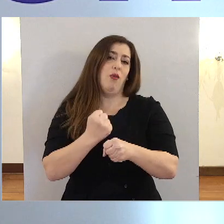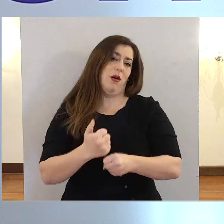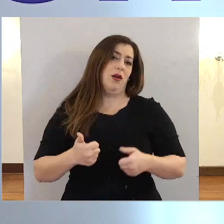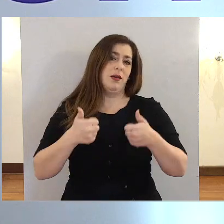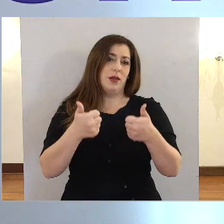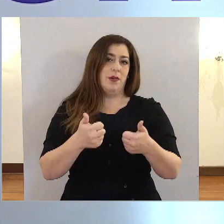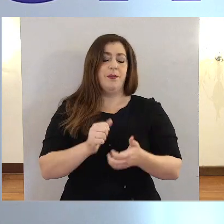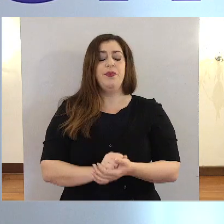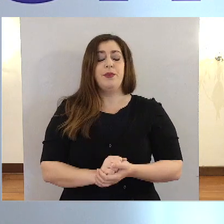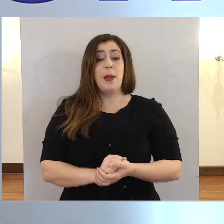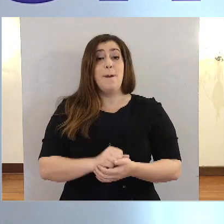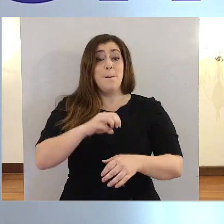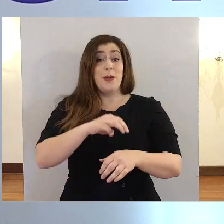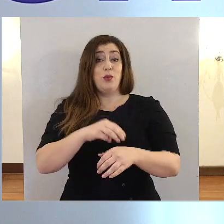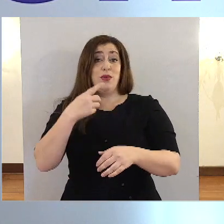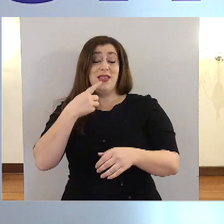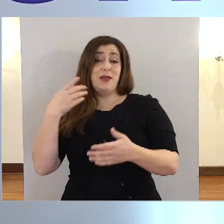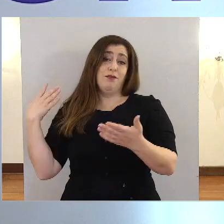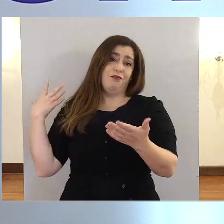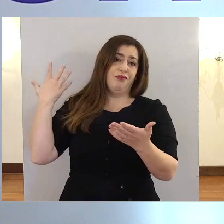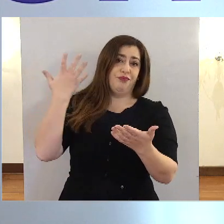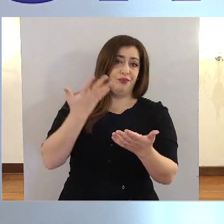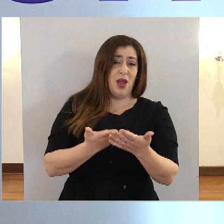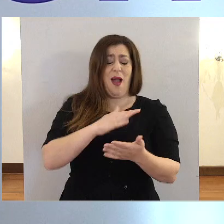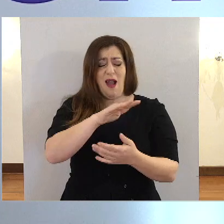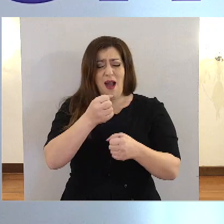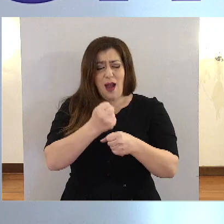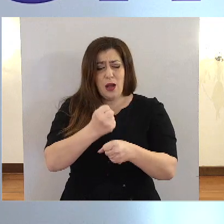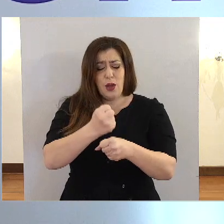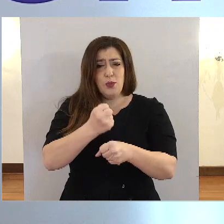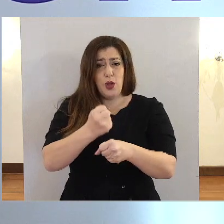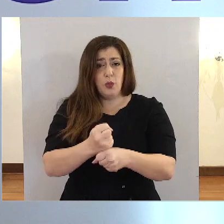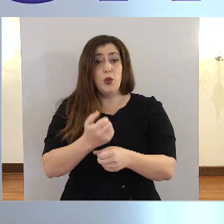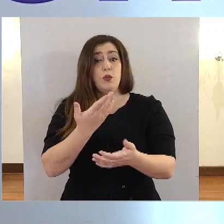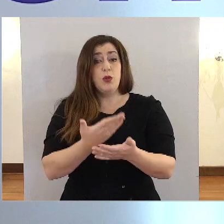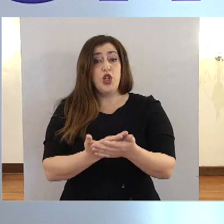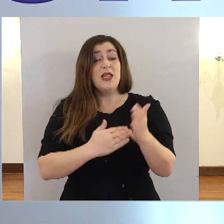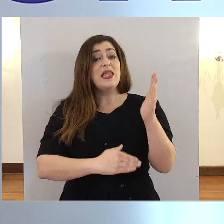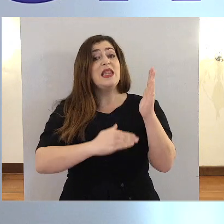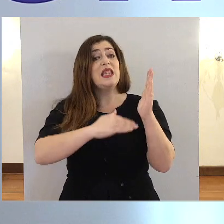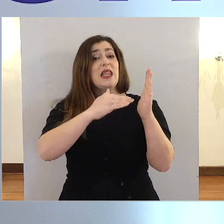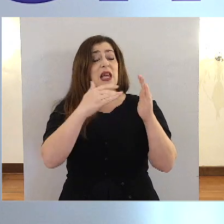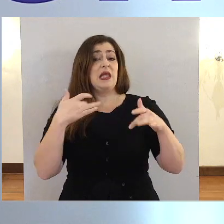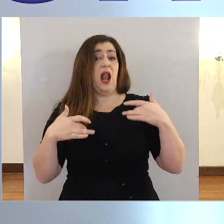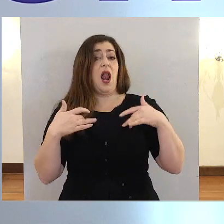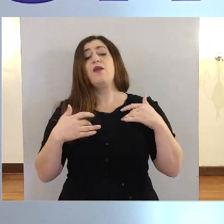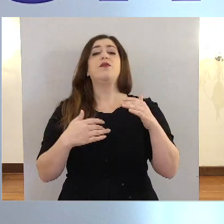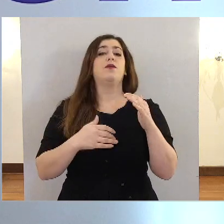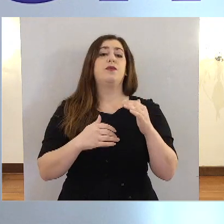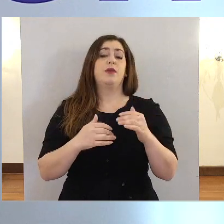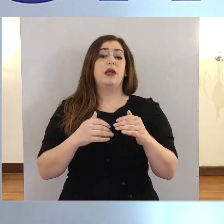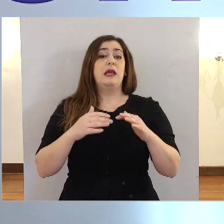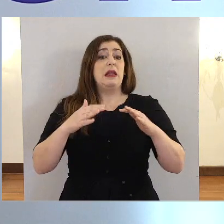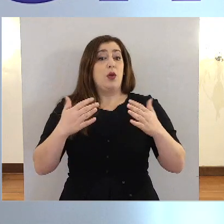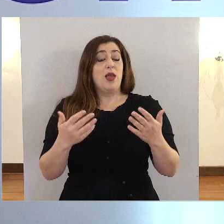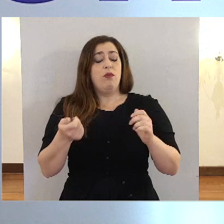Rights Directorate has been busy to make a difference to the standard of living of LGBTIQ people, in